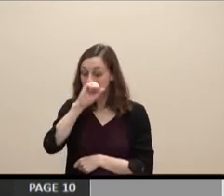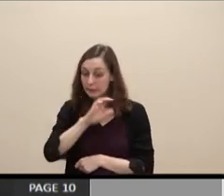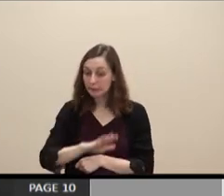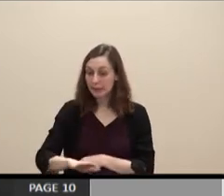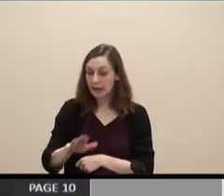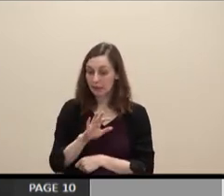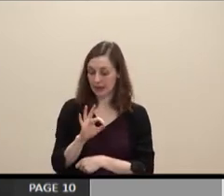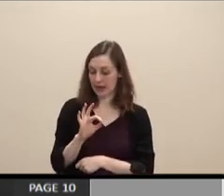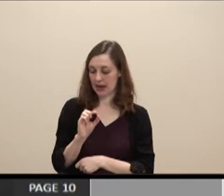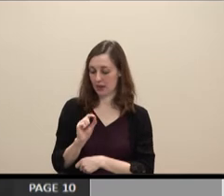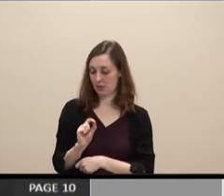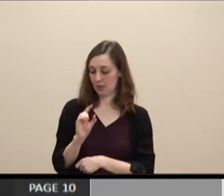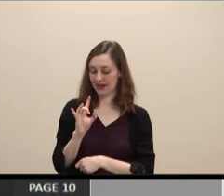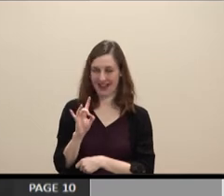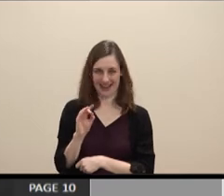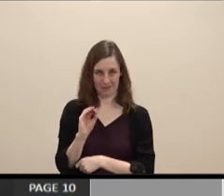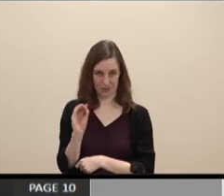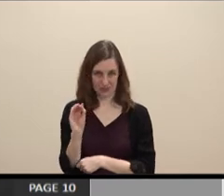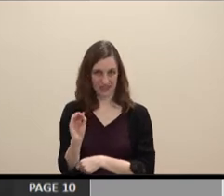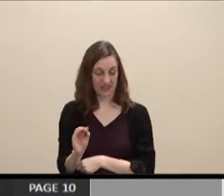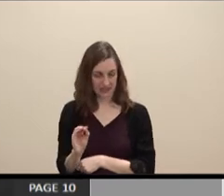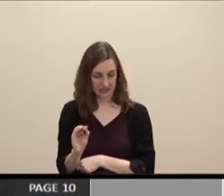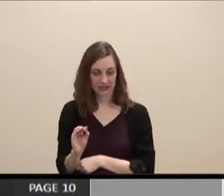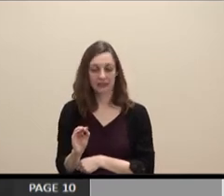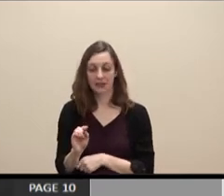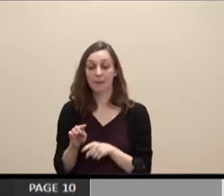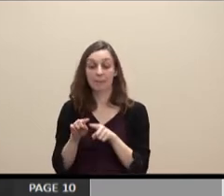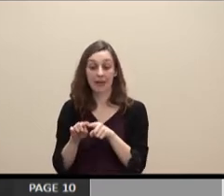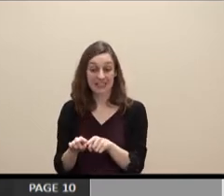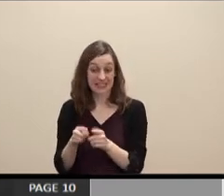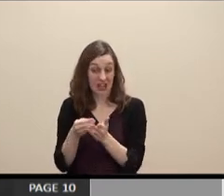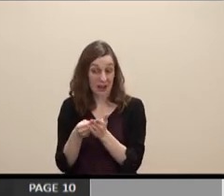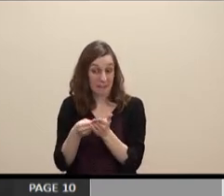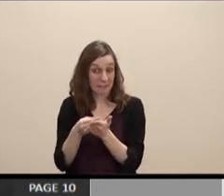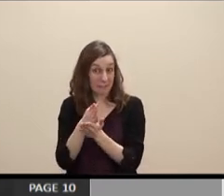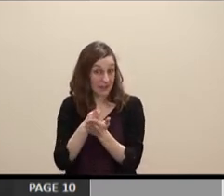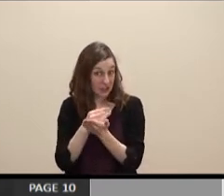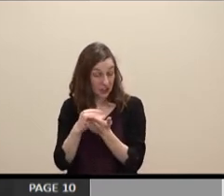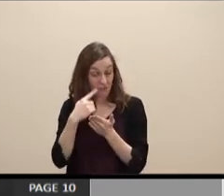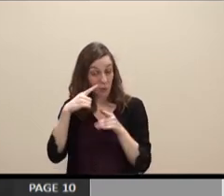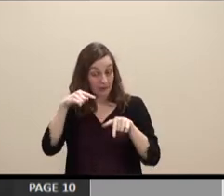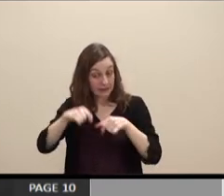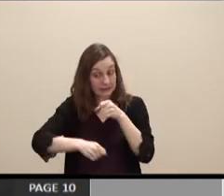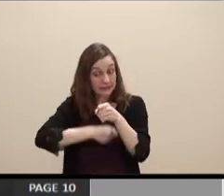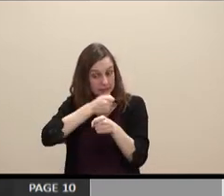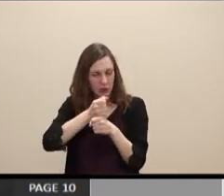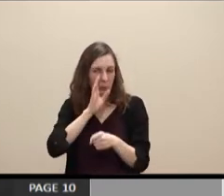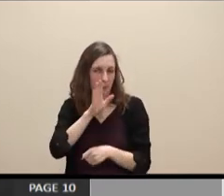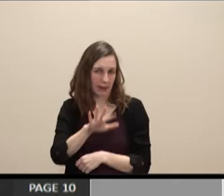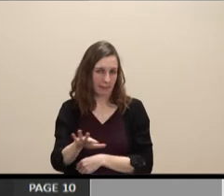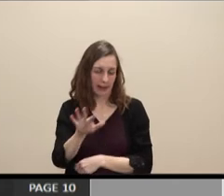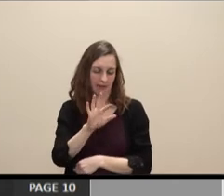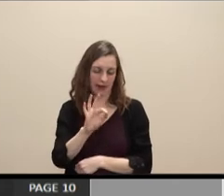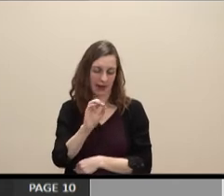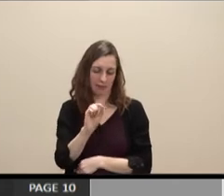at 9.8%, and then based on our budget for this next year, it's about